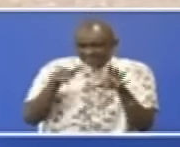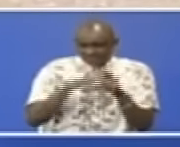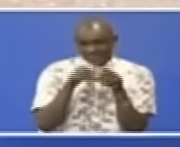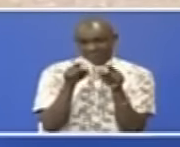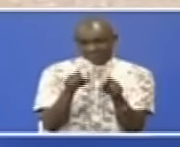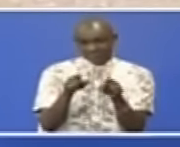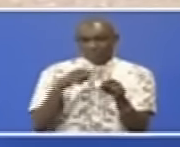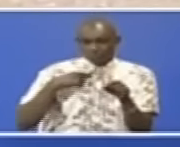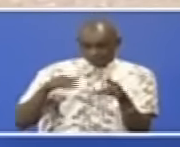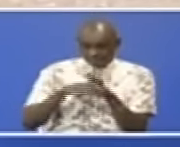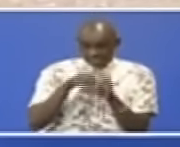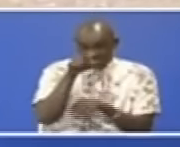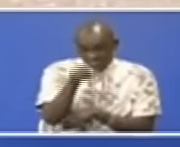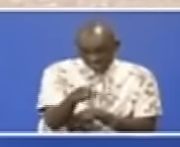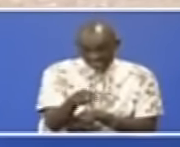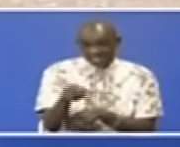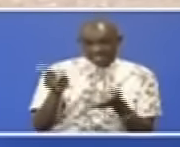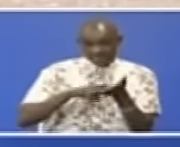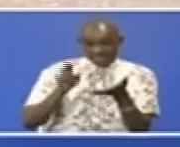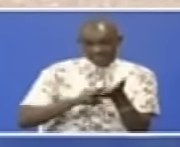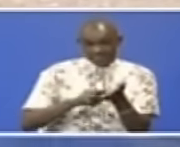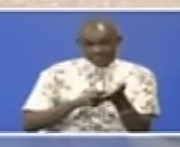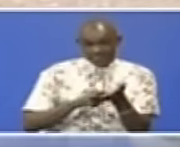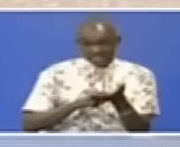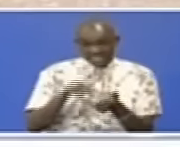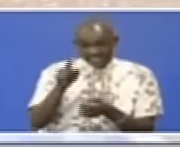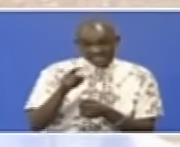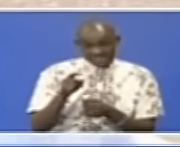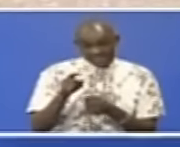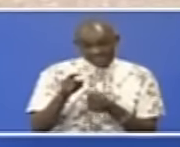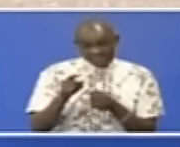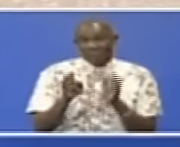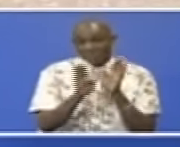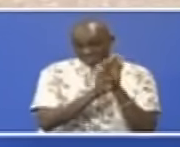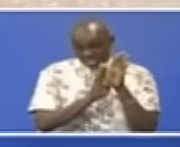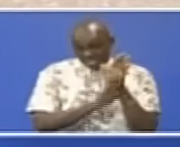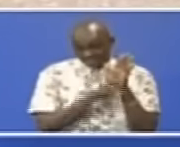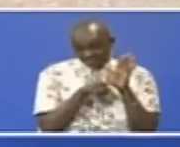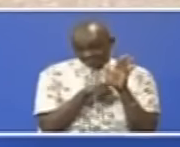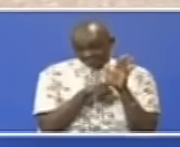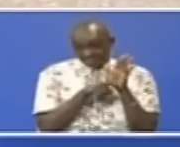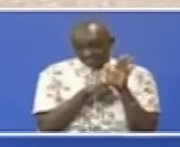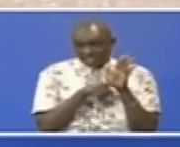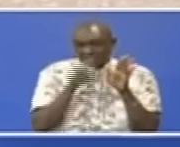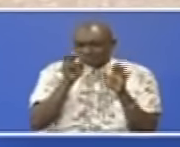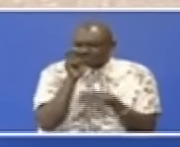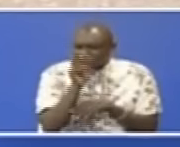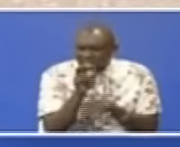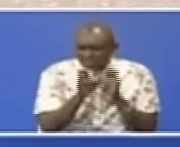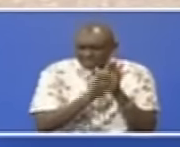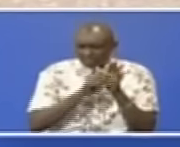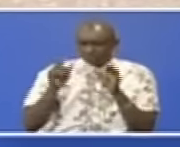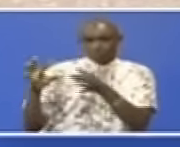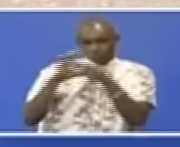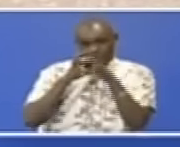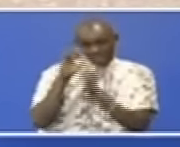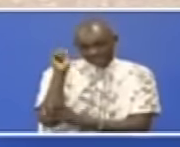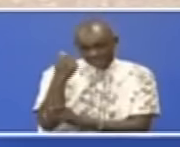participate, take part of this referendum and look at this bill in a way that they can unite the